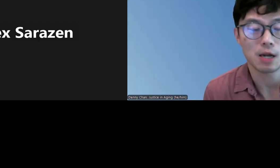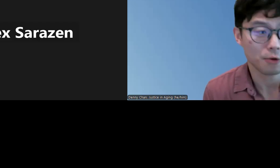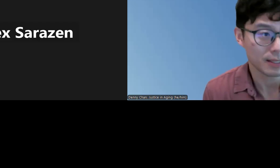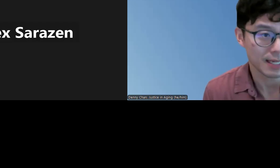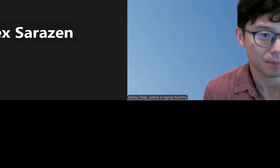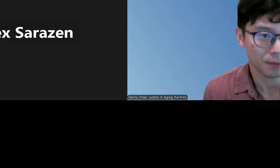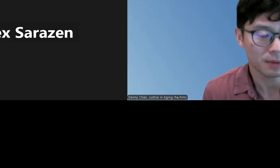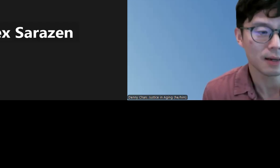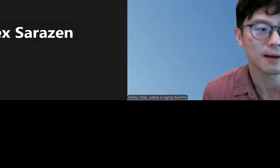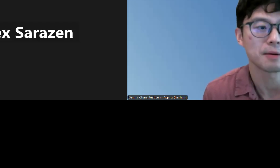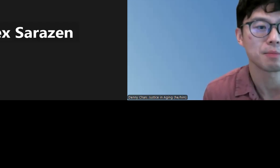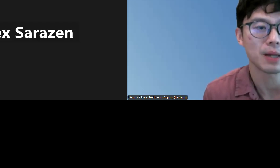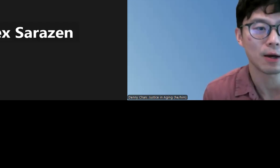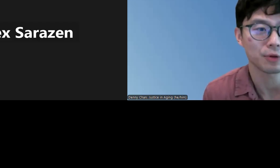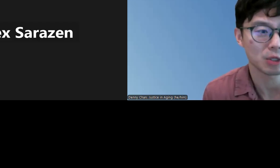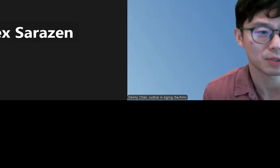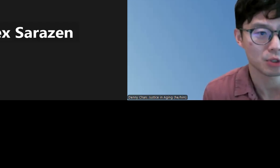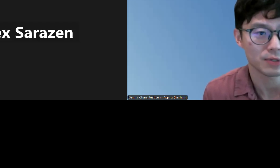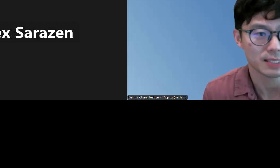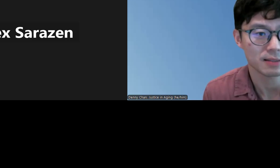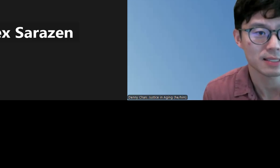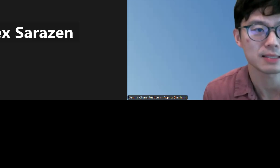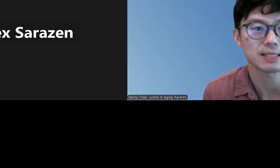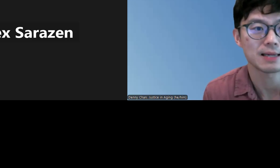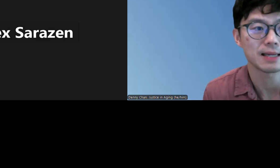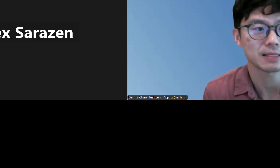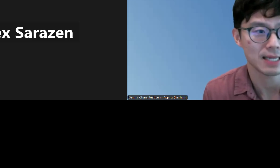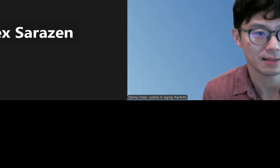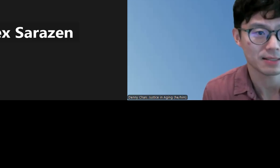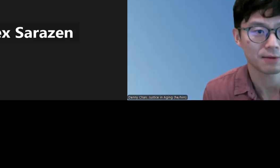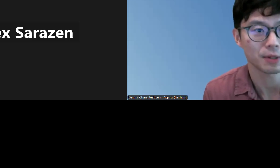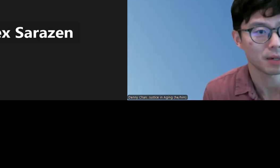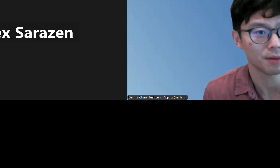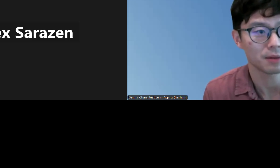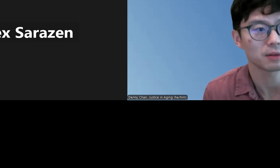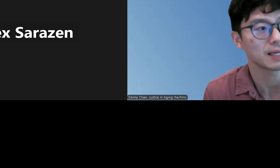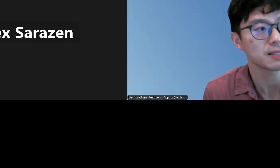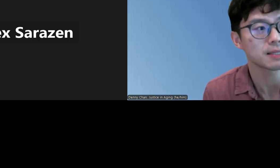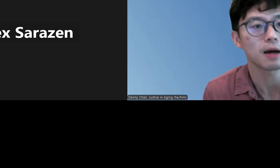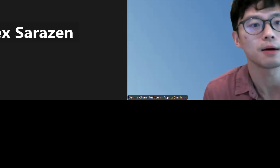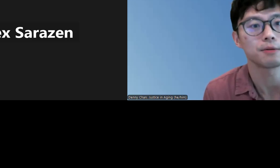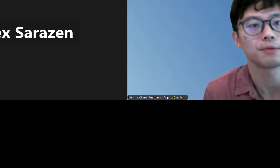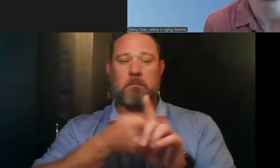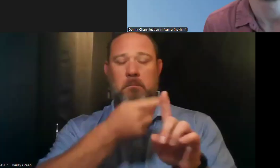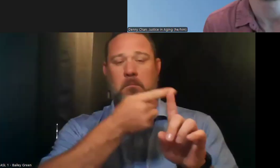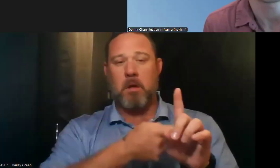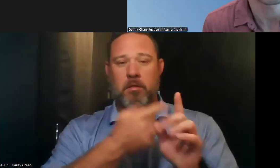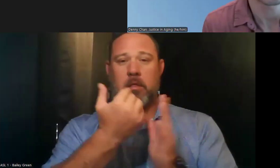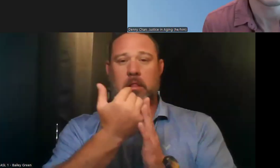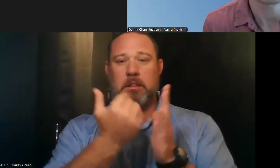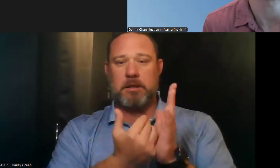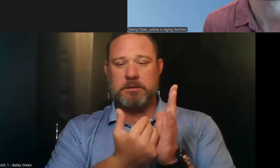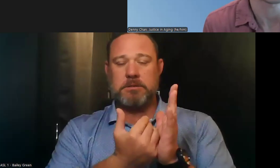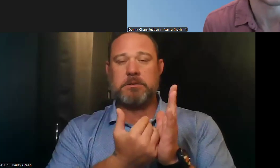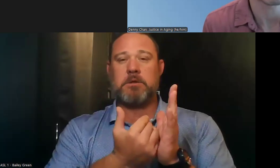In another example, Health and Human Services is sending states every month lists of people